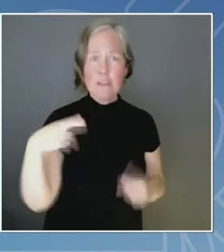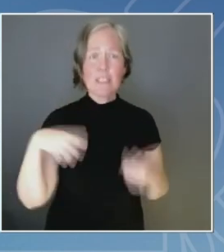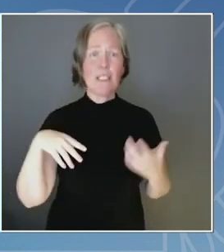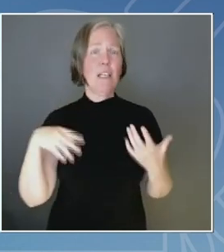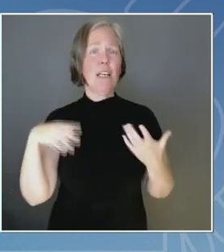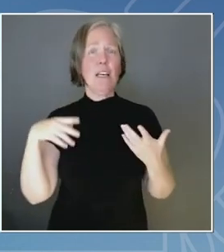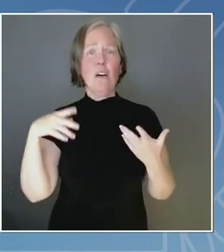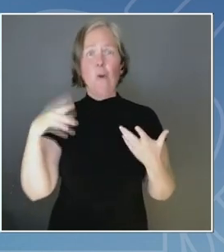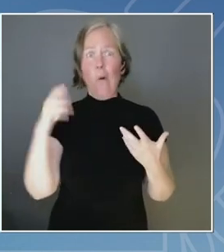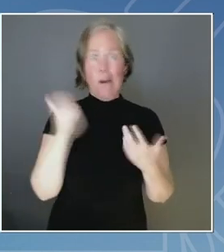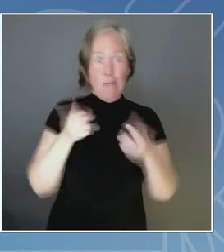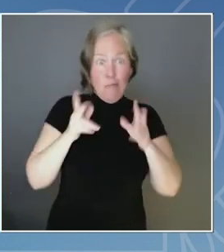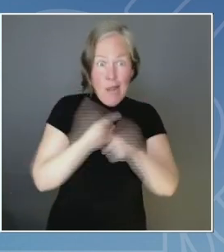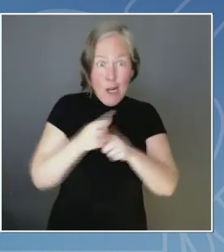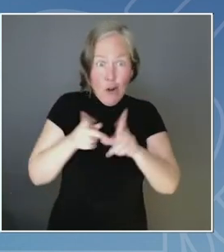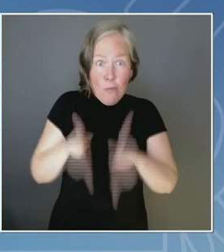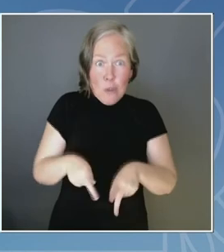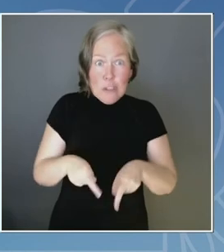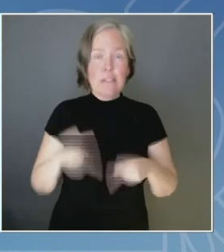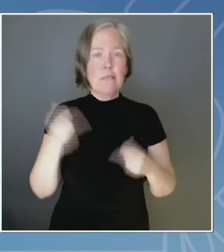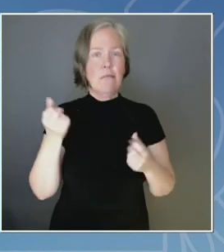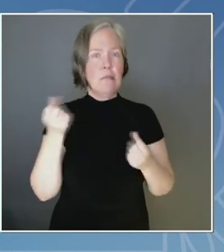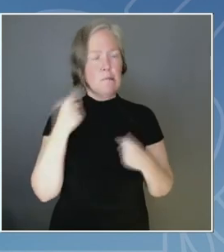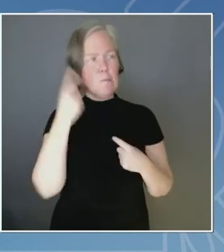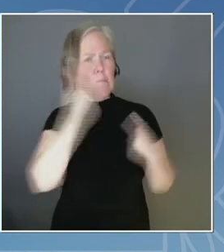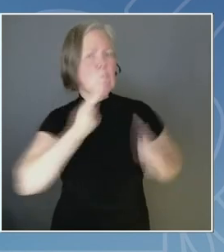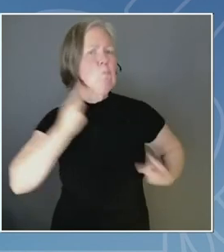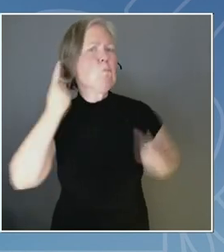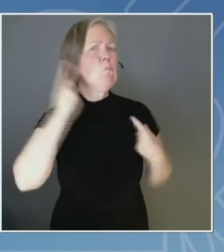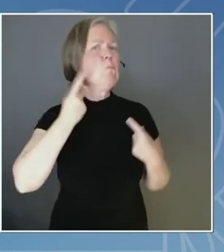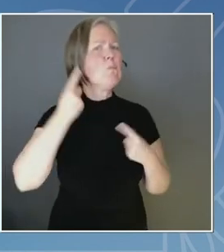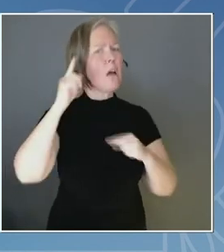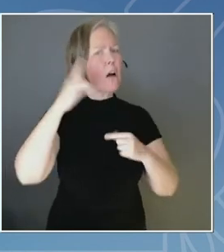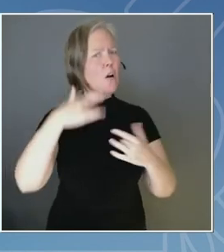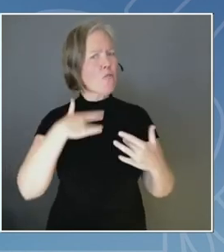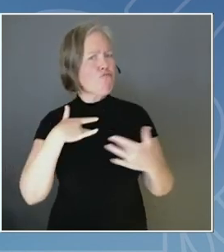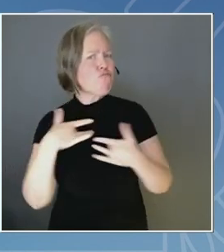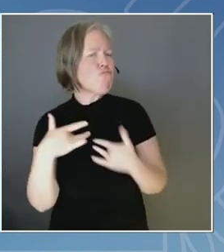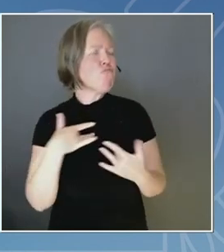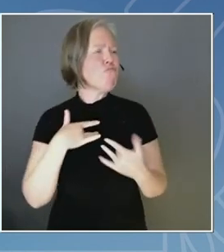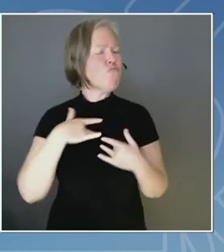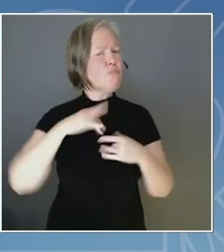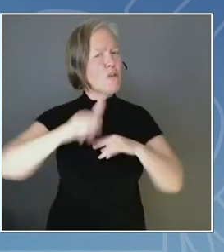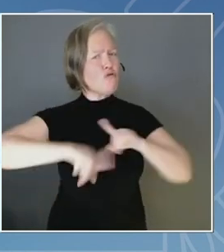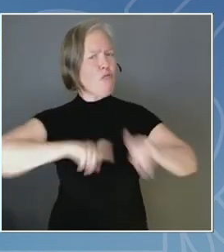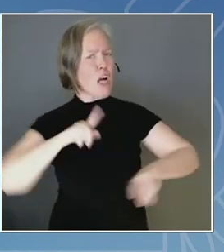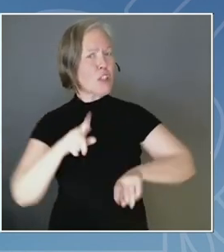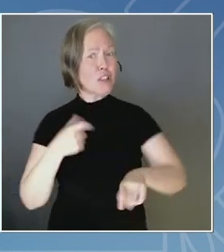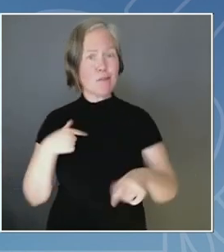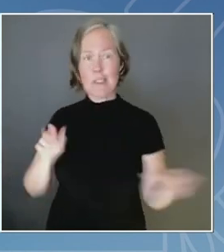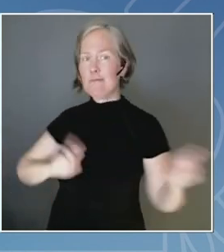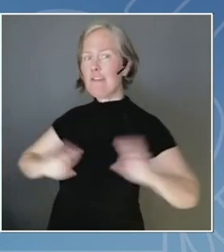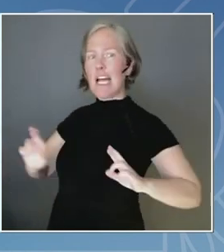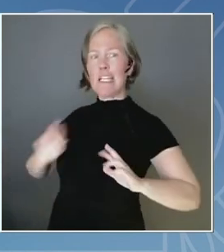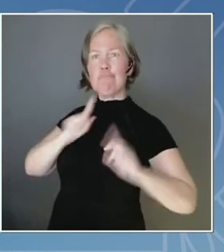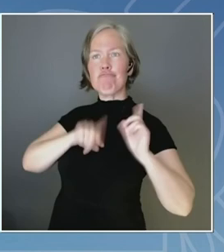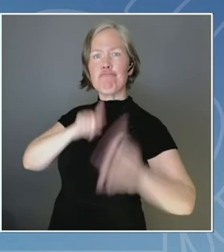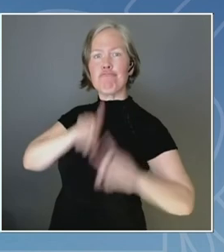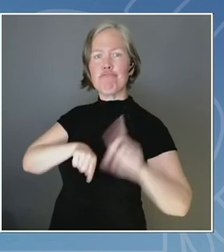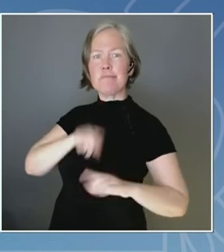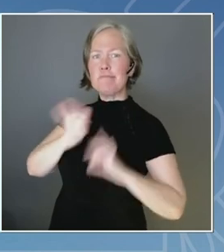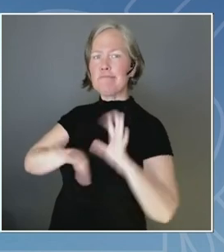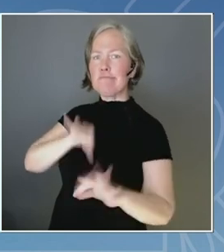be resourceful in the sense that we can say, oh, this is our opinion. You know, I mean, this is the way I look at